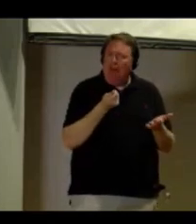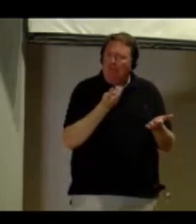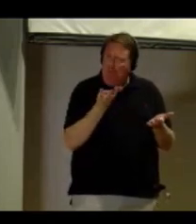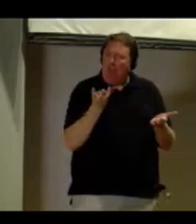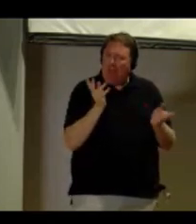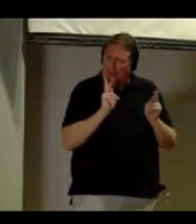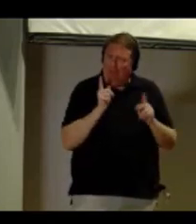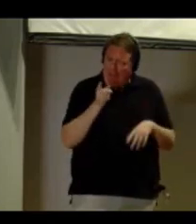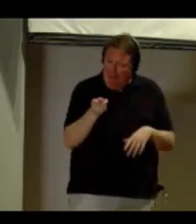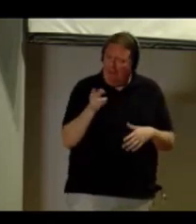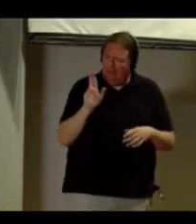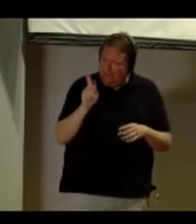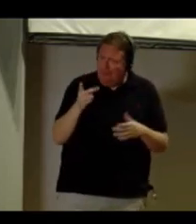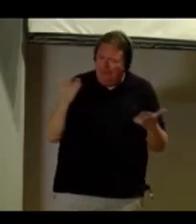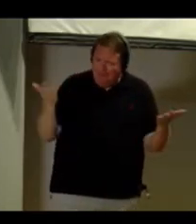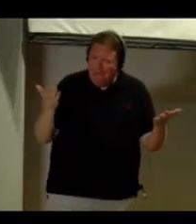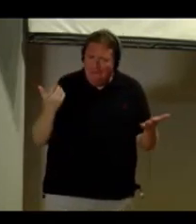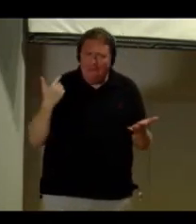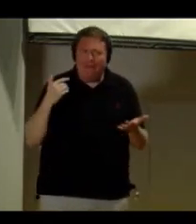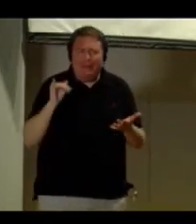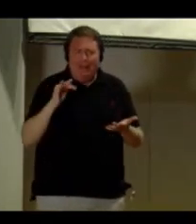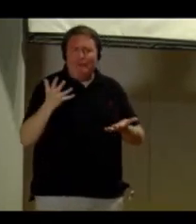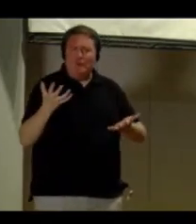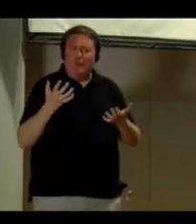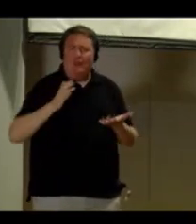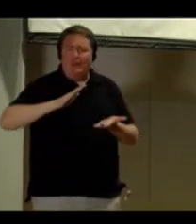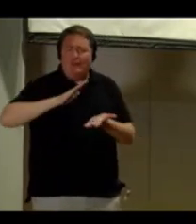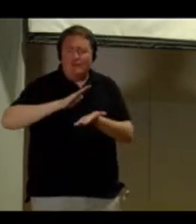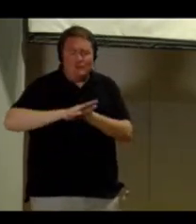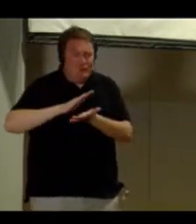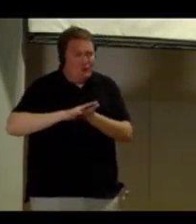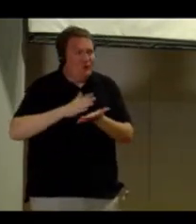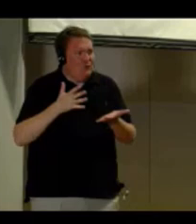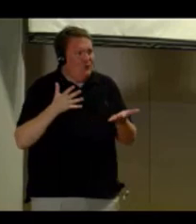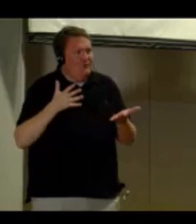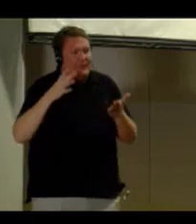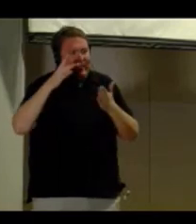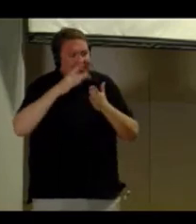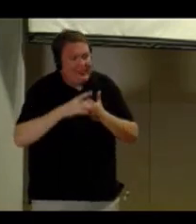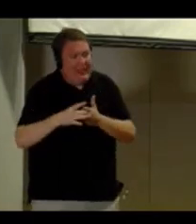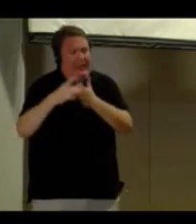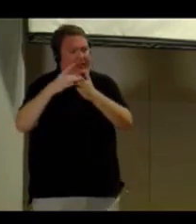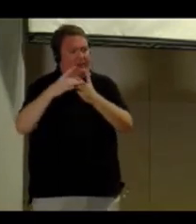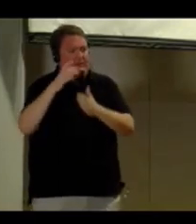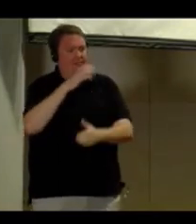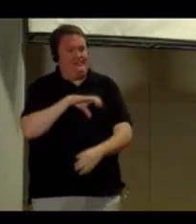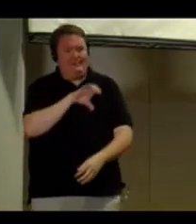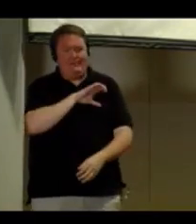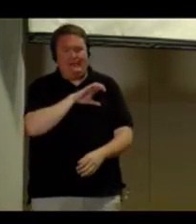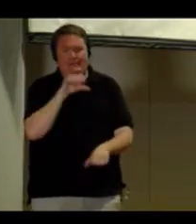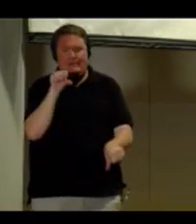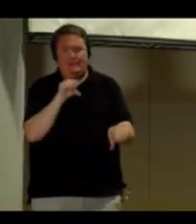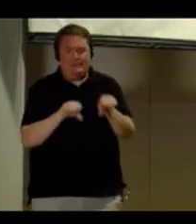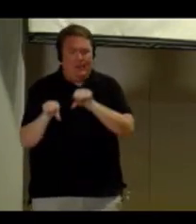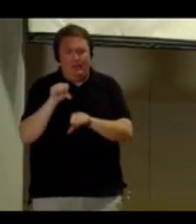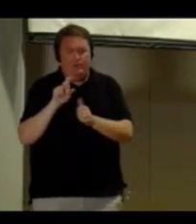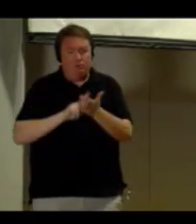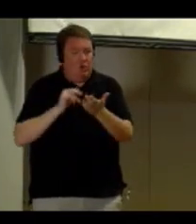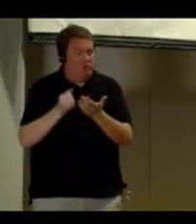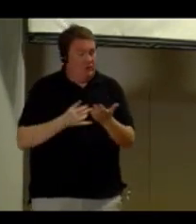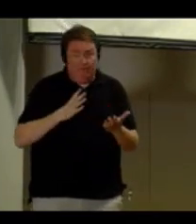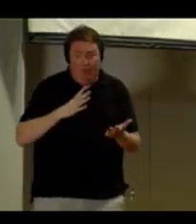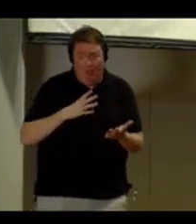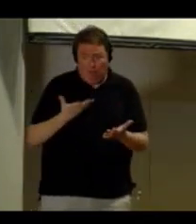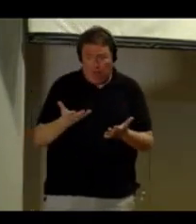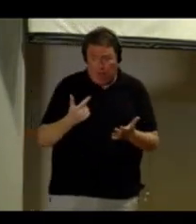get, if you like, a schools-led, in our case, citizen science project, a question that they'll want to work on, that we can help them